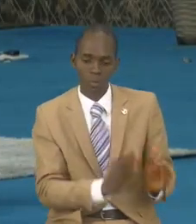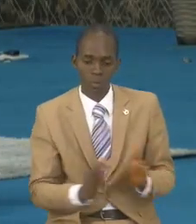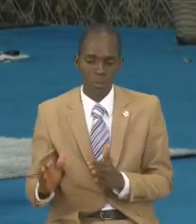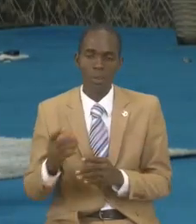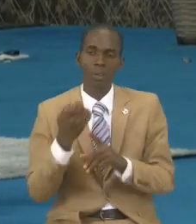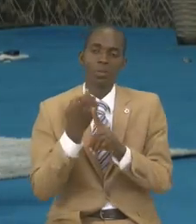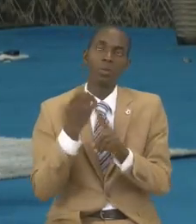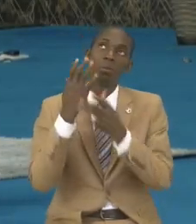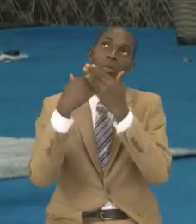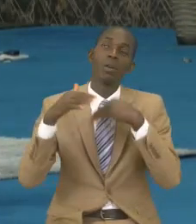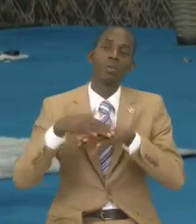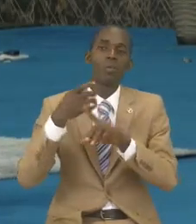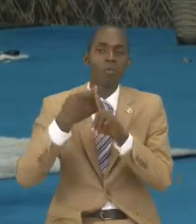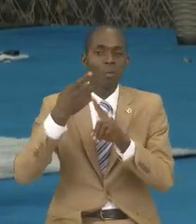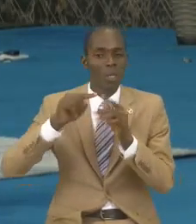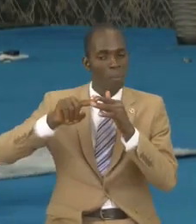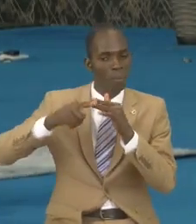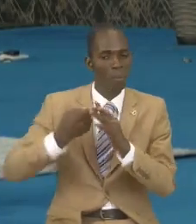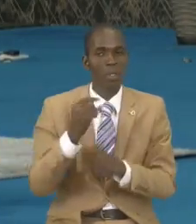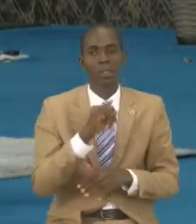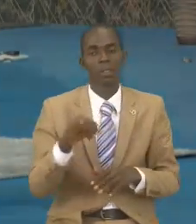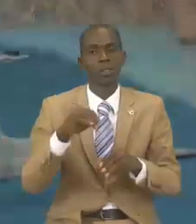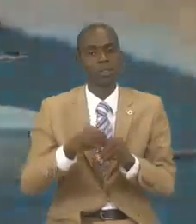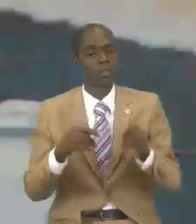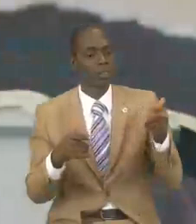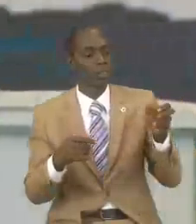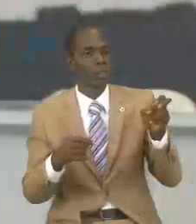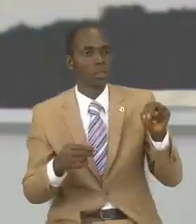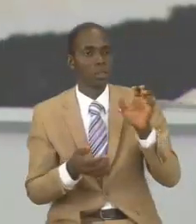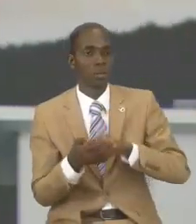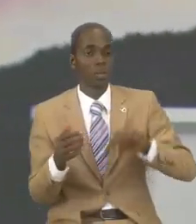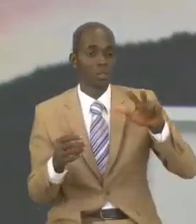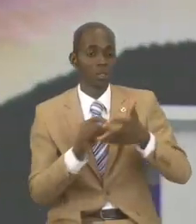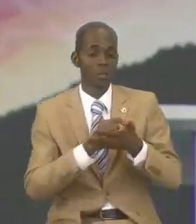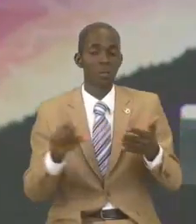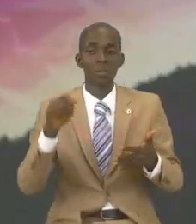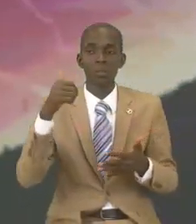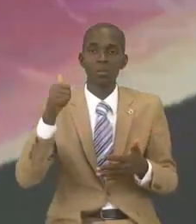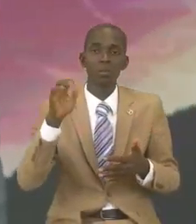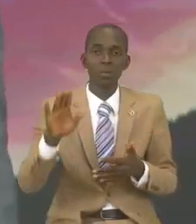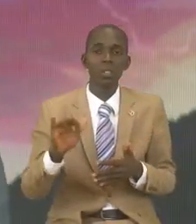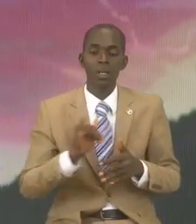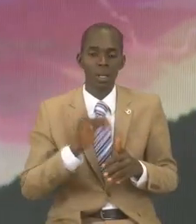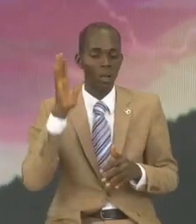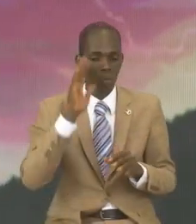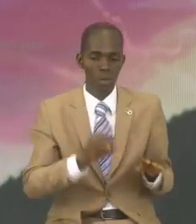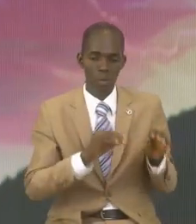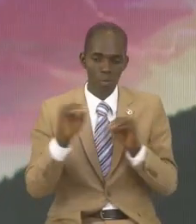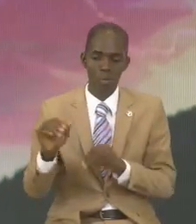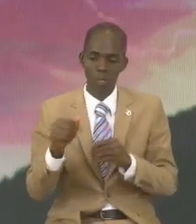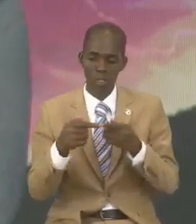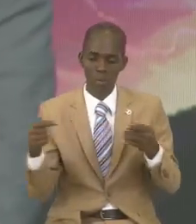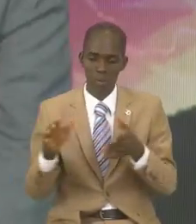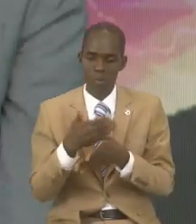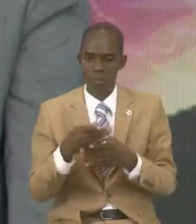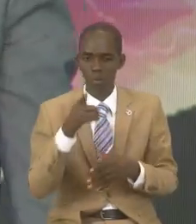very beginning, Genesis chapter 3, verse 15, I'll put enmity between you and the woman, and